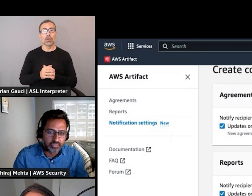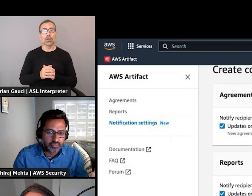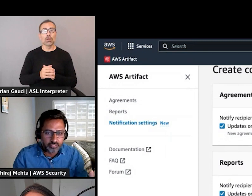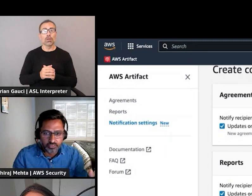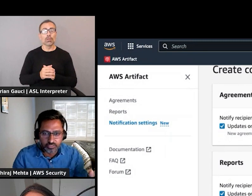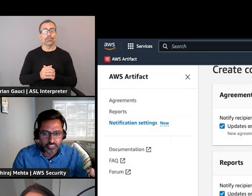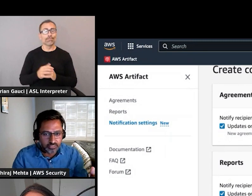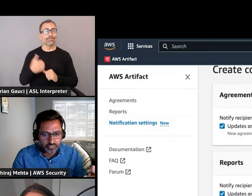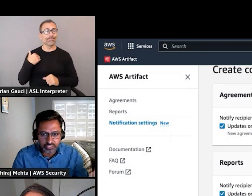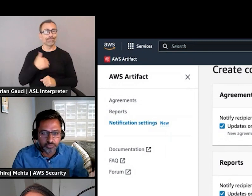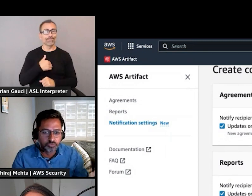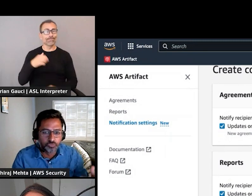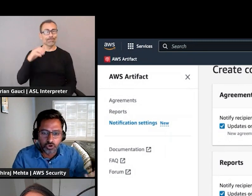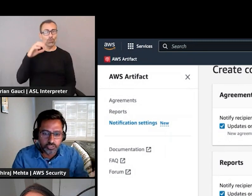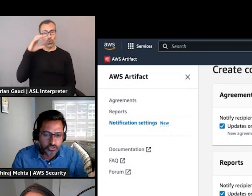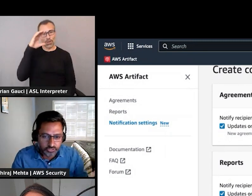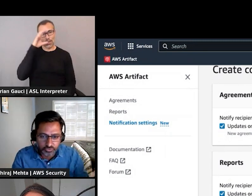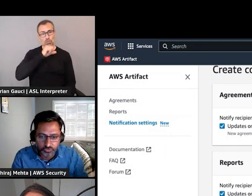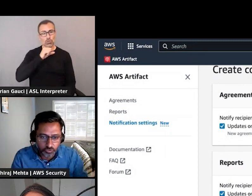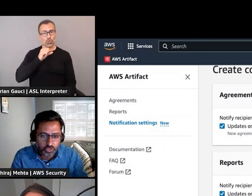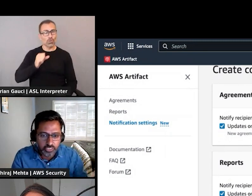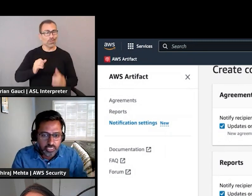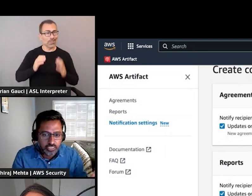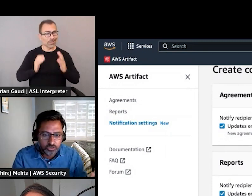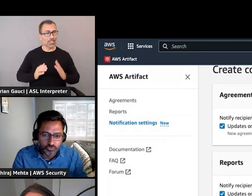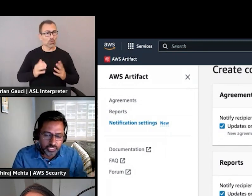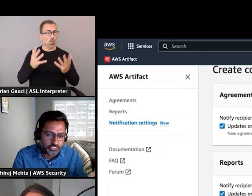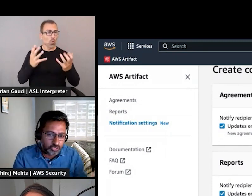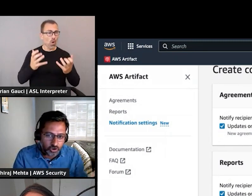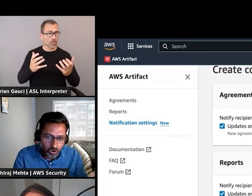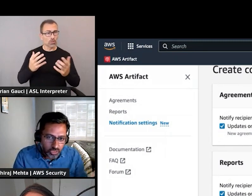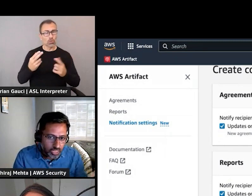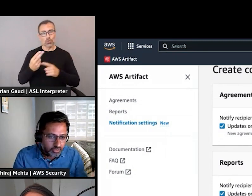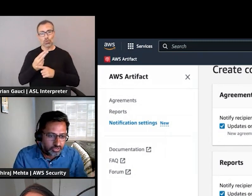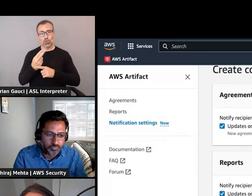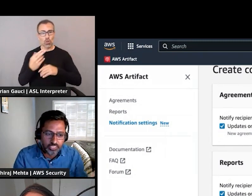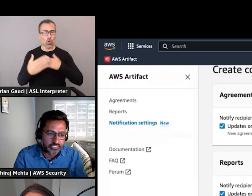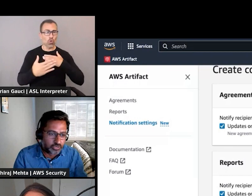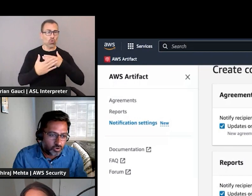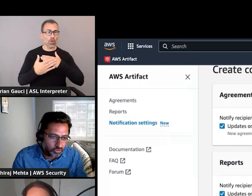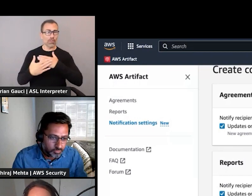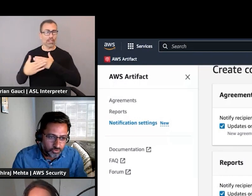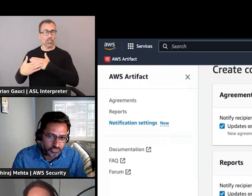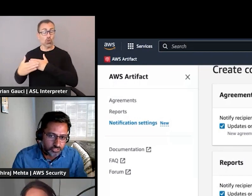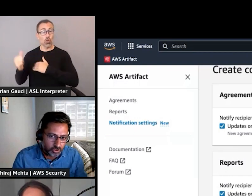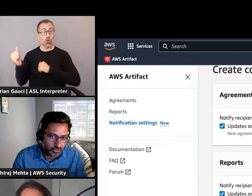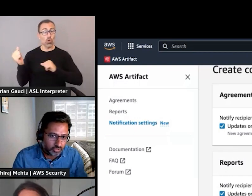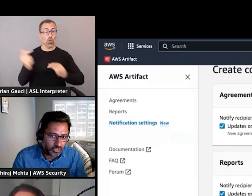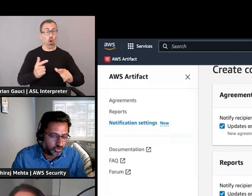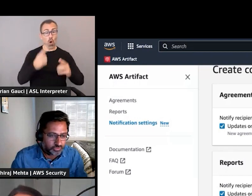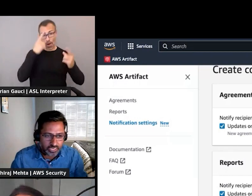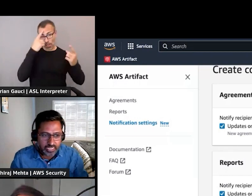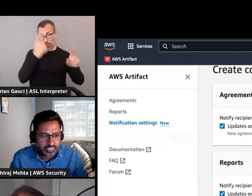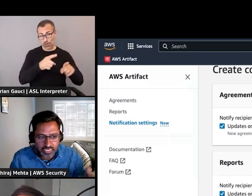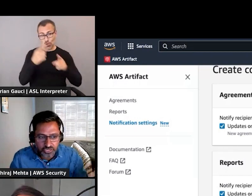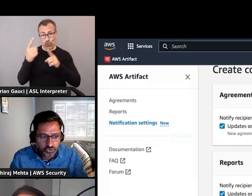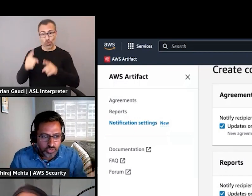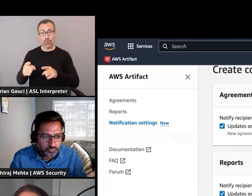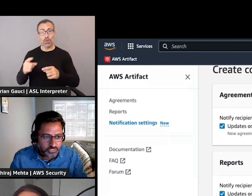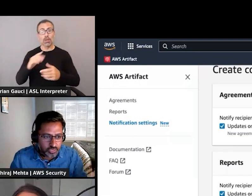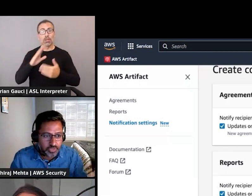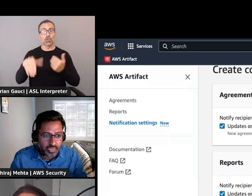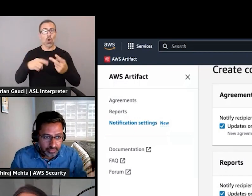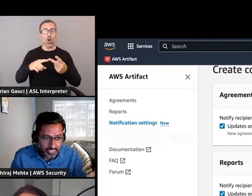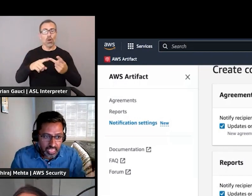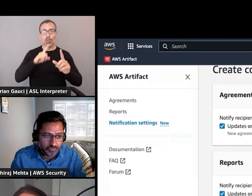assume that customer would want or user would want notification on all agreements and all reports in artifact. Anything